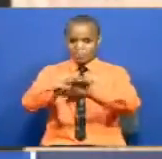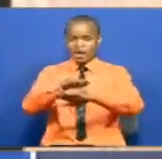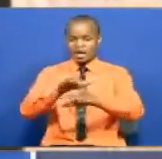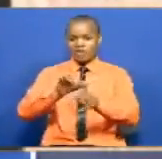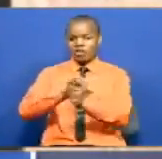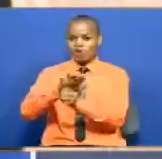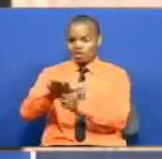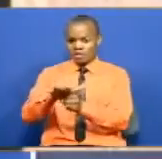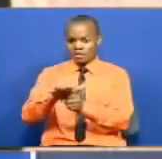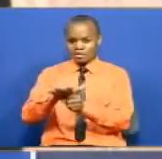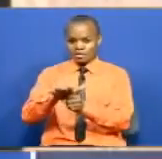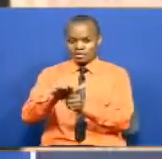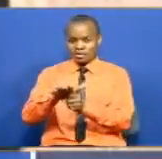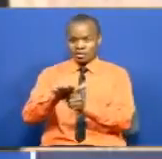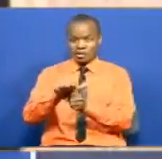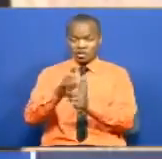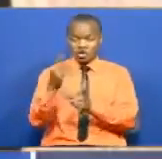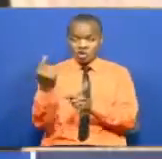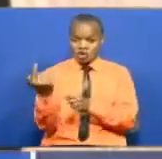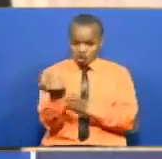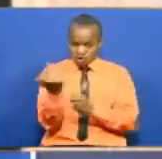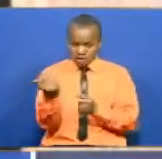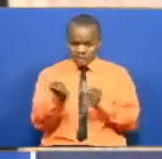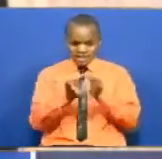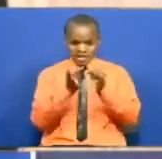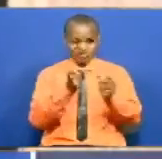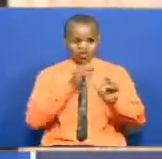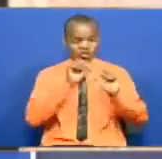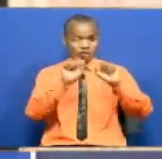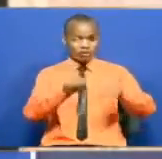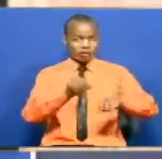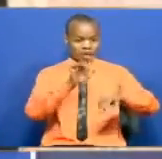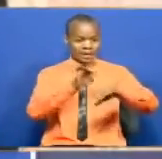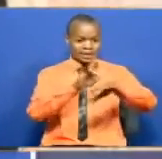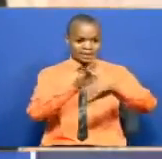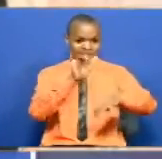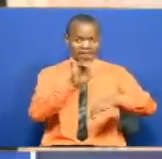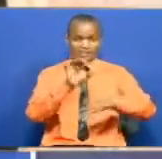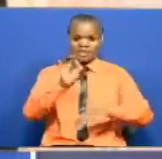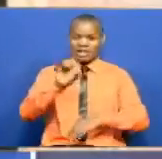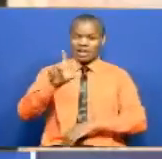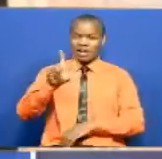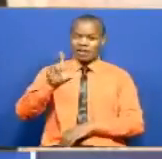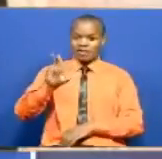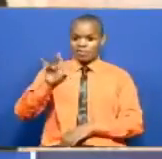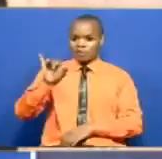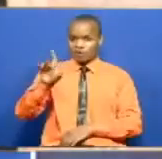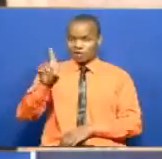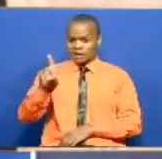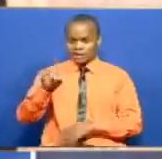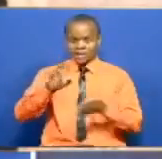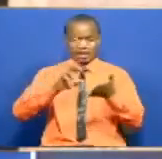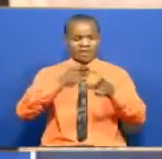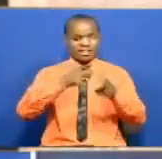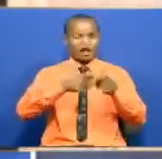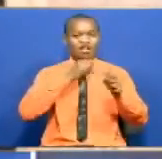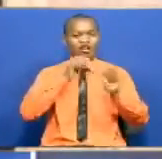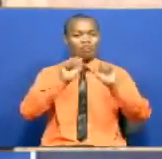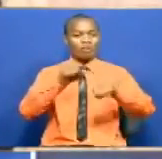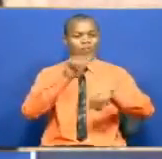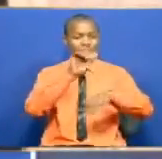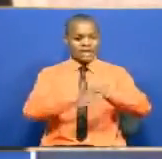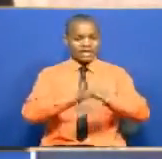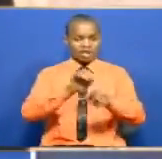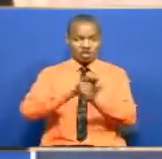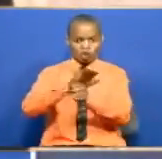long as you do not get into contact with the fluids, the effectivity may not be that high. So the